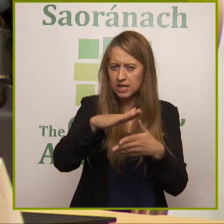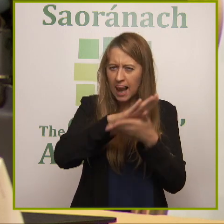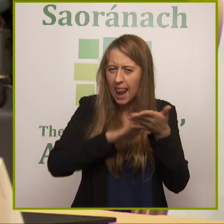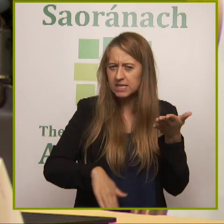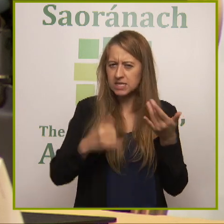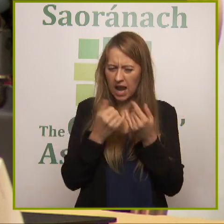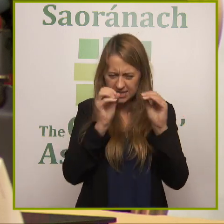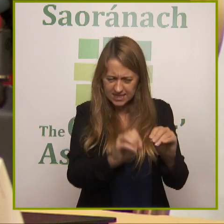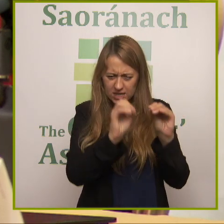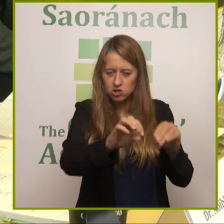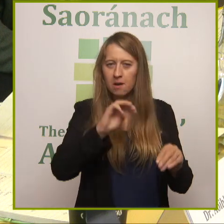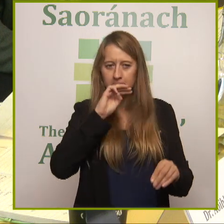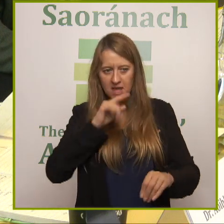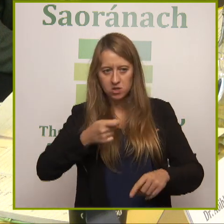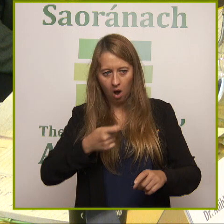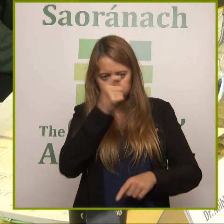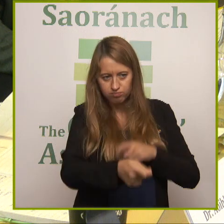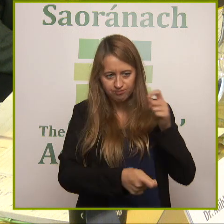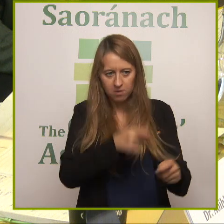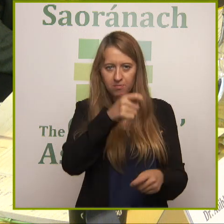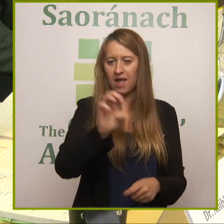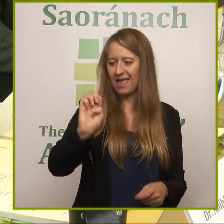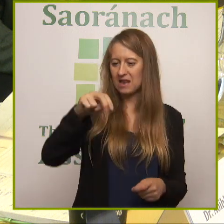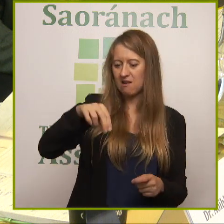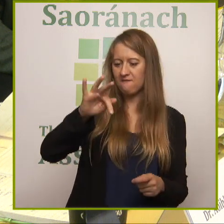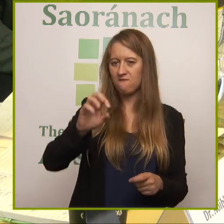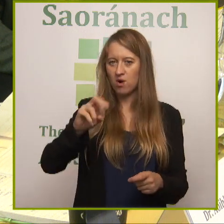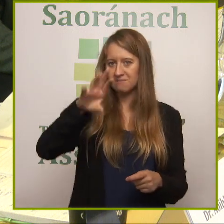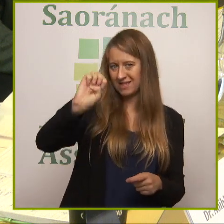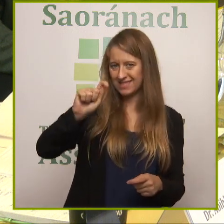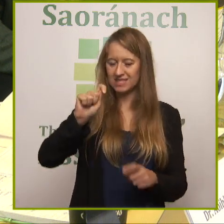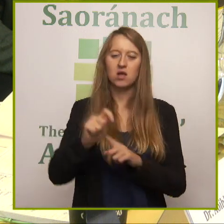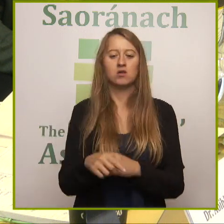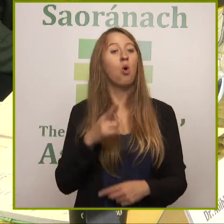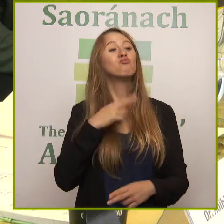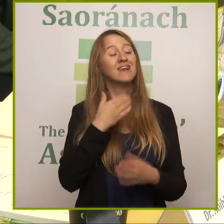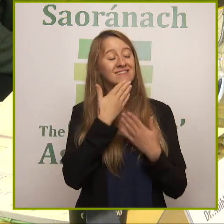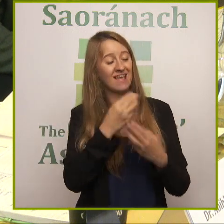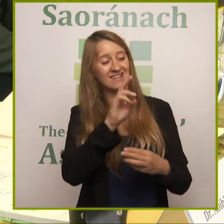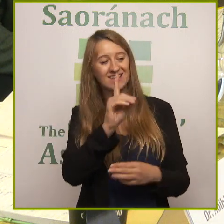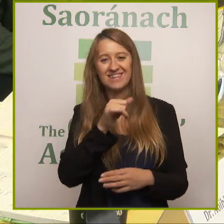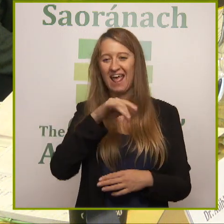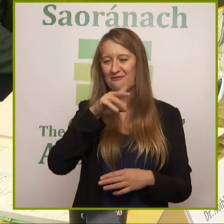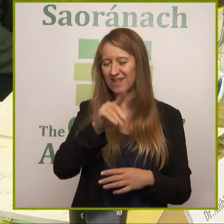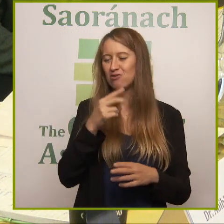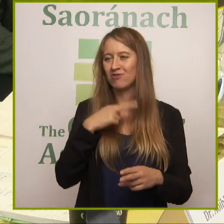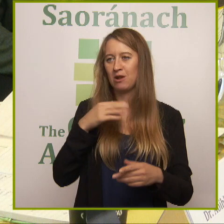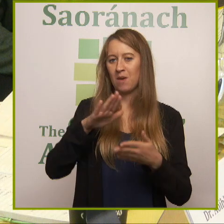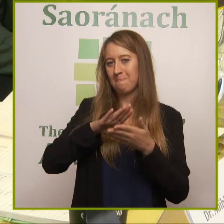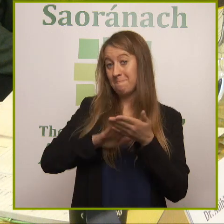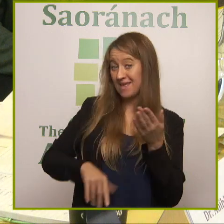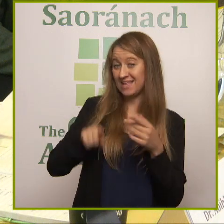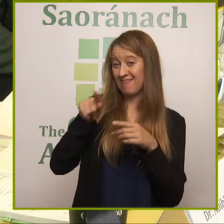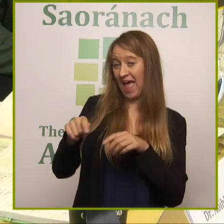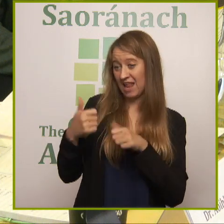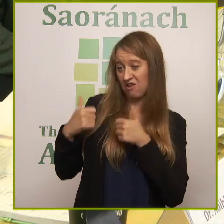well. Excellent. We're missing on the enforcement, David, so you could get a new job very, very soon. Thank you. And just for our own members, we will